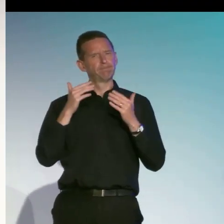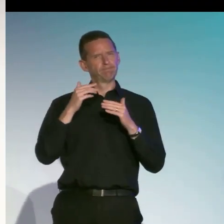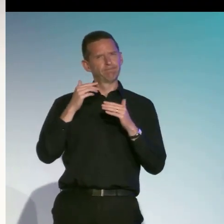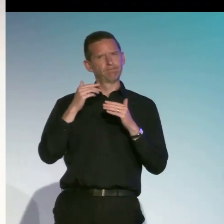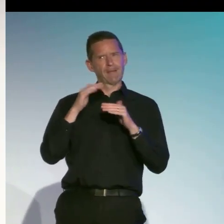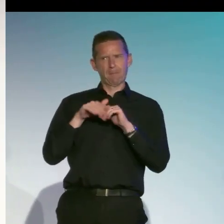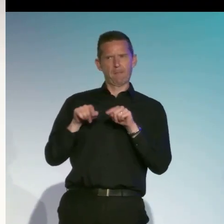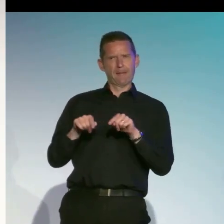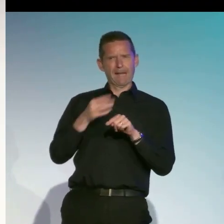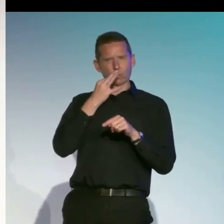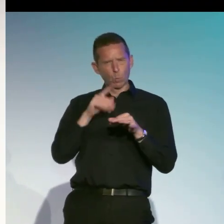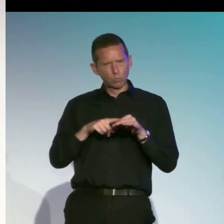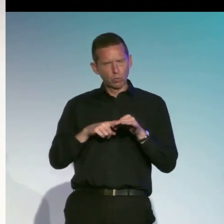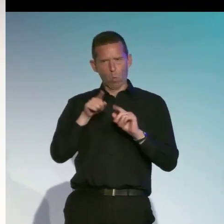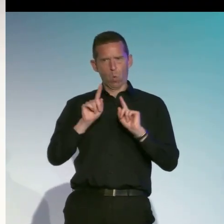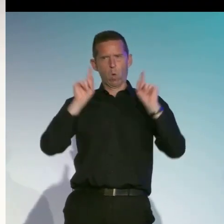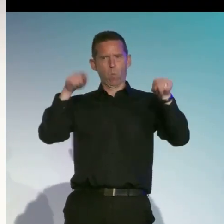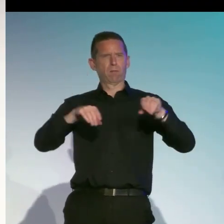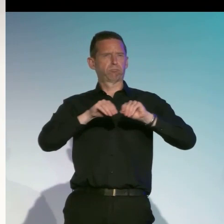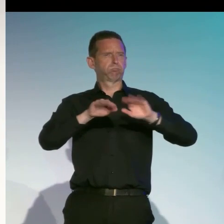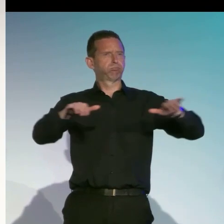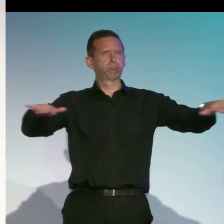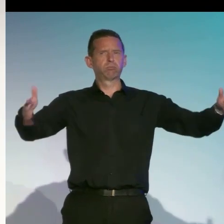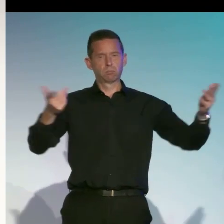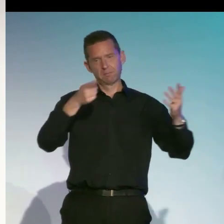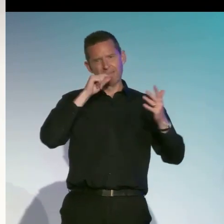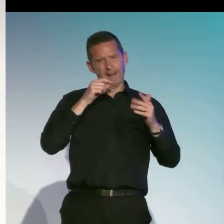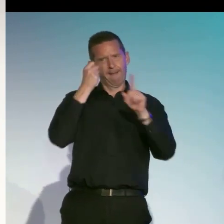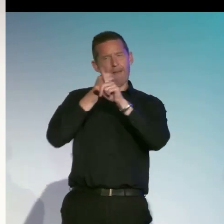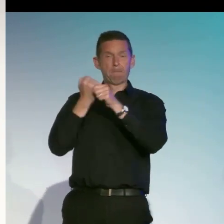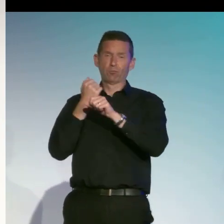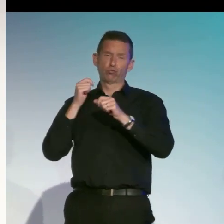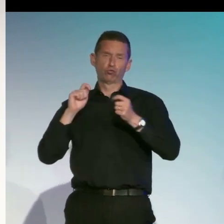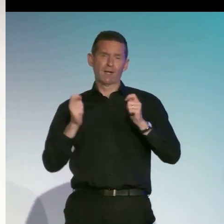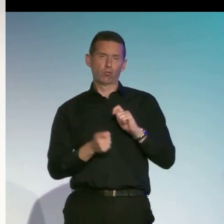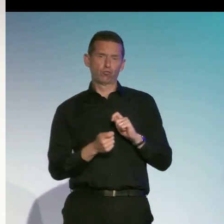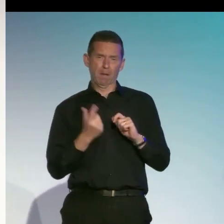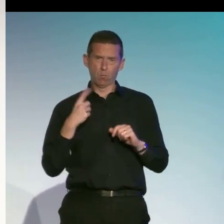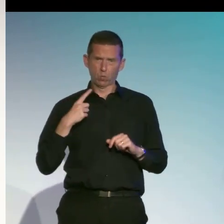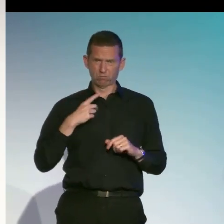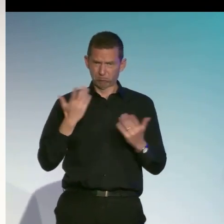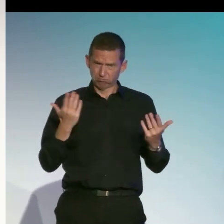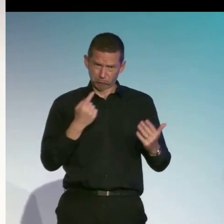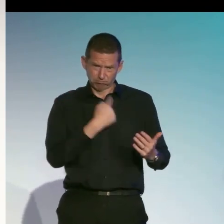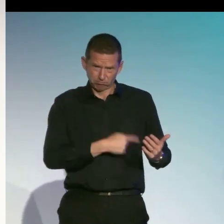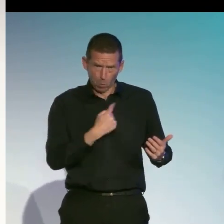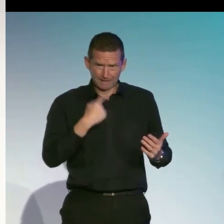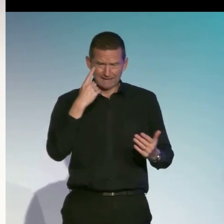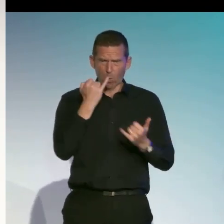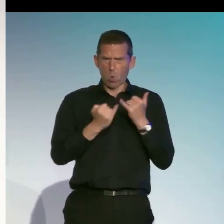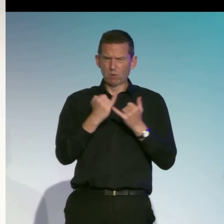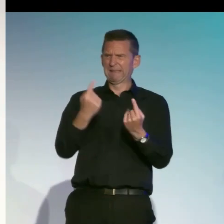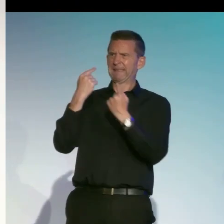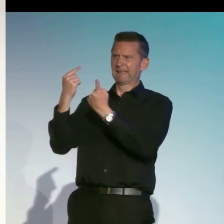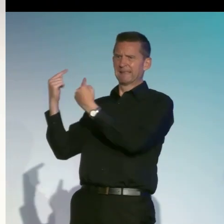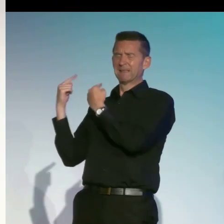well. And go out and harness that energy and, make change, because let's be honest, we are facing increasing hostility